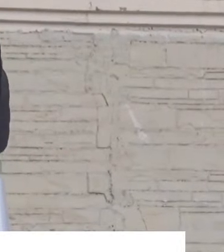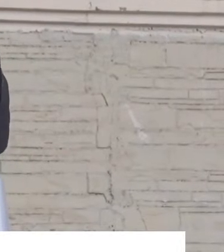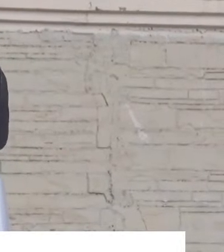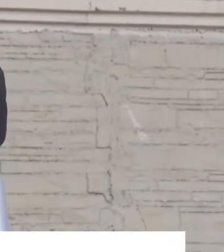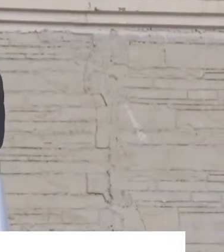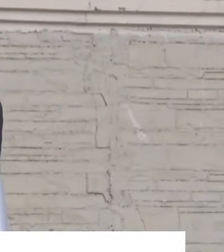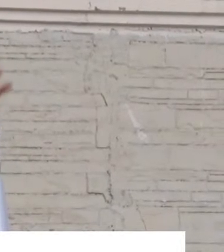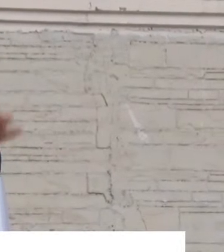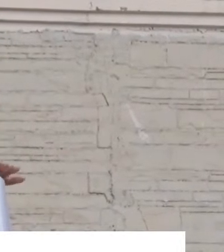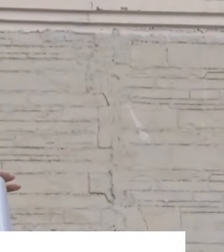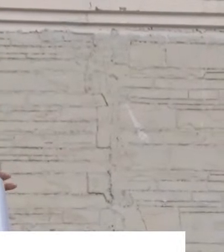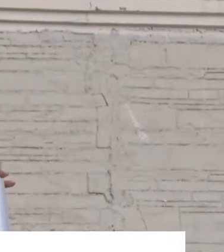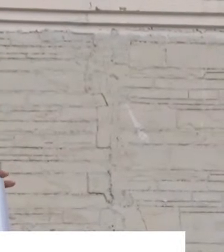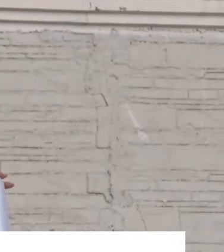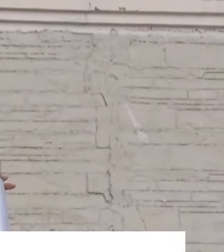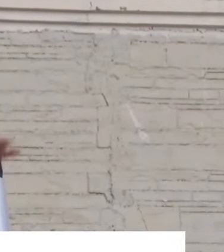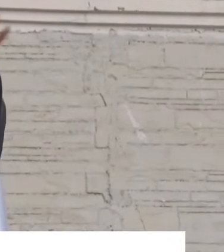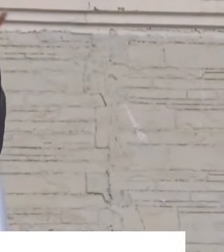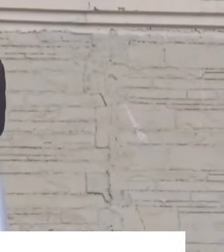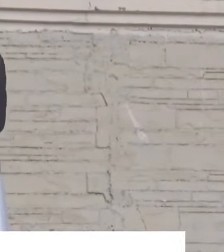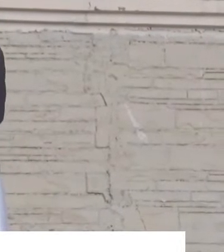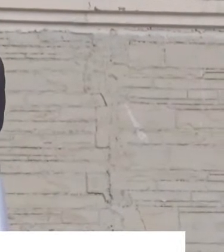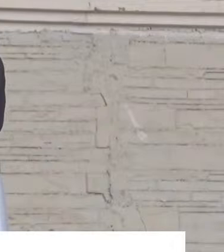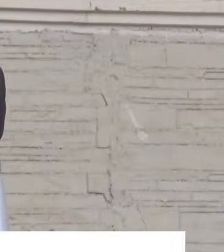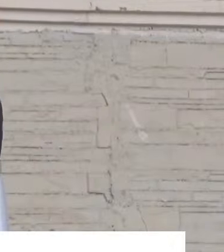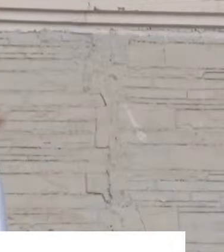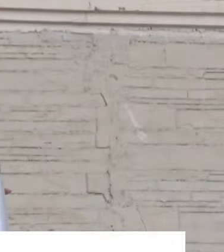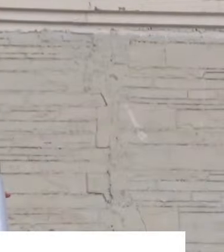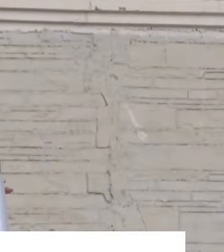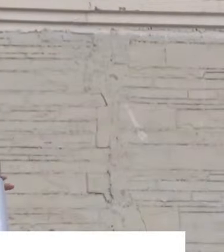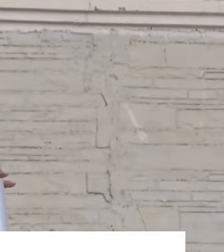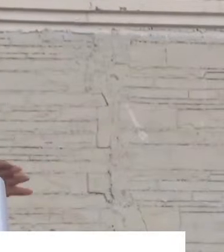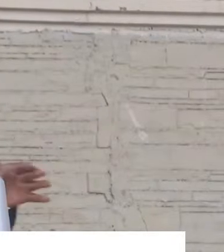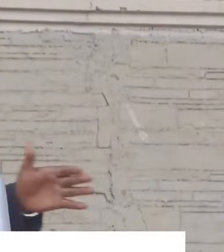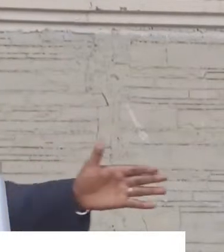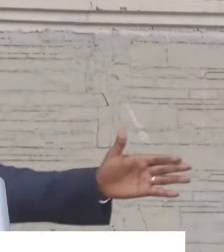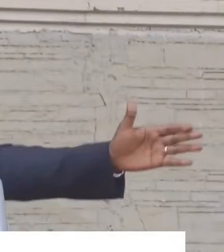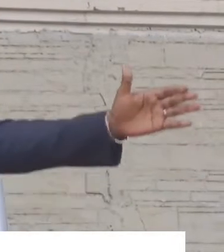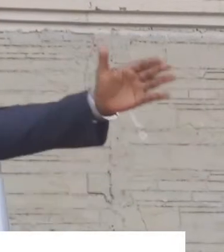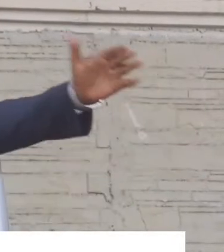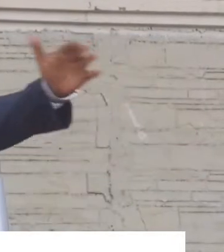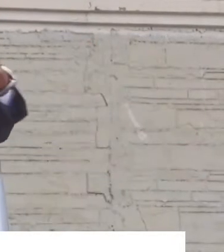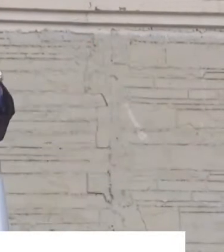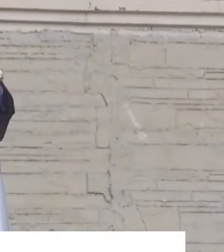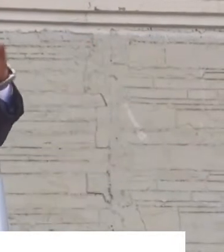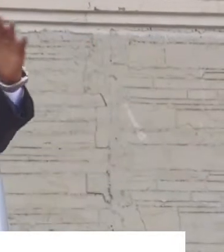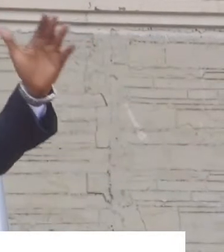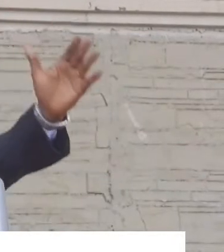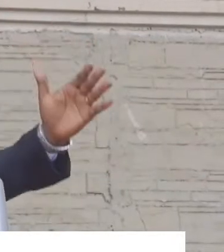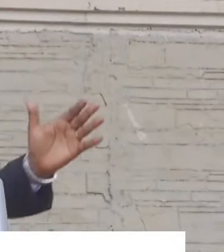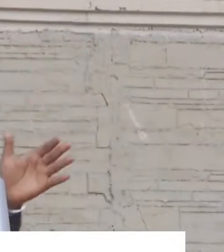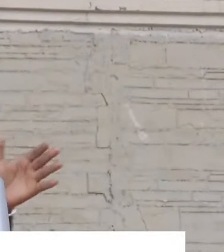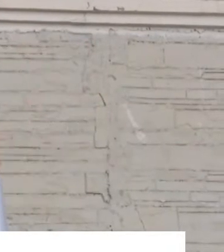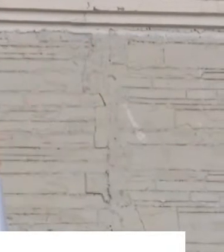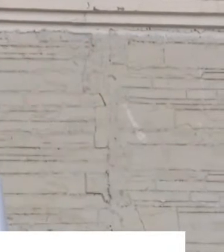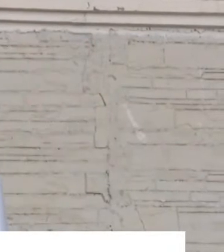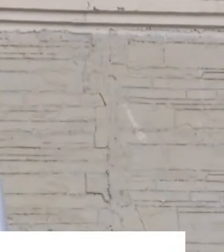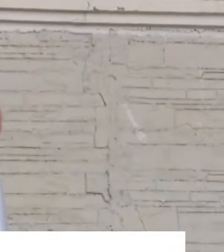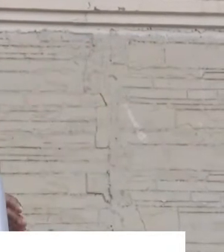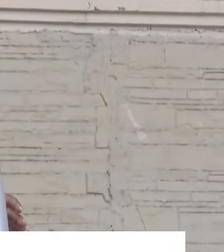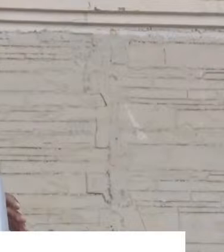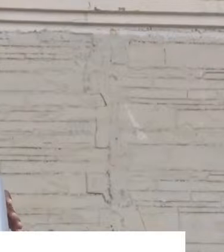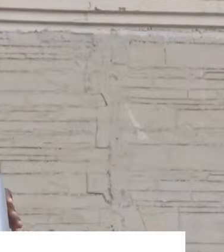our military, our security agencies will help us coordinate that so that we have